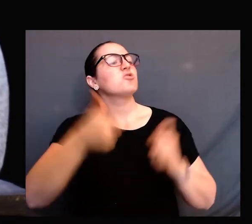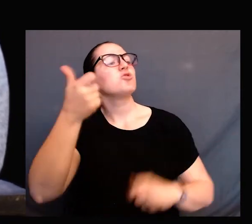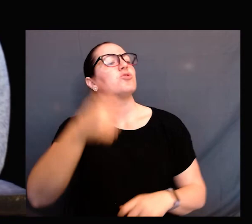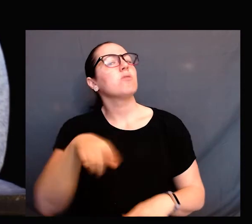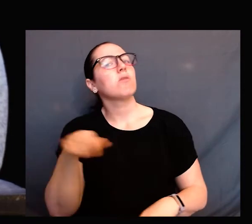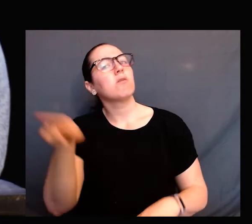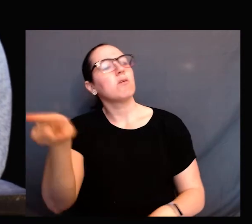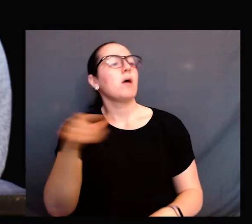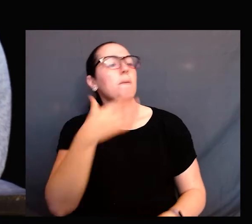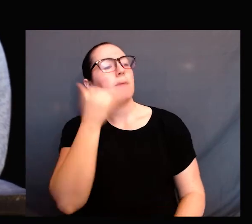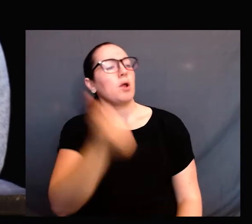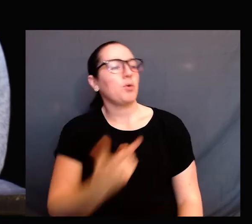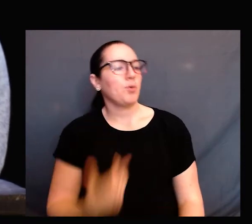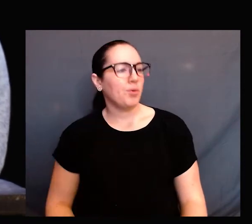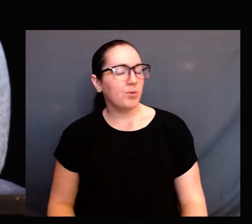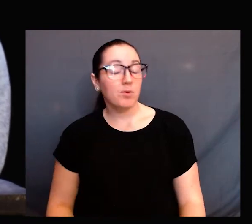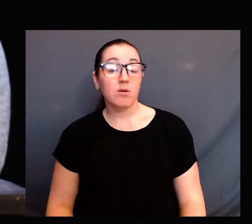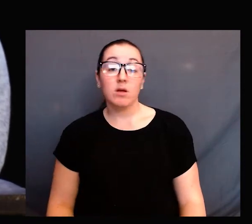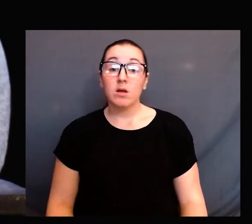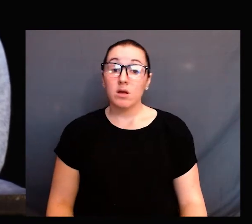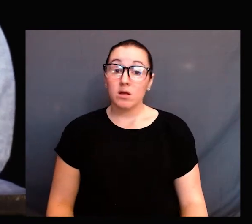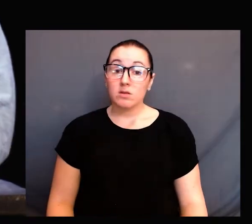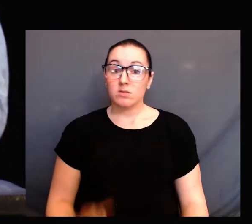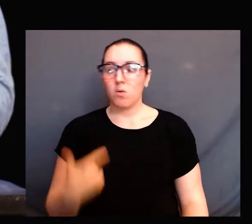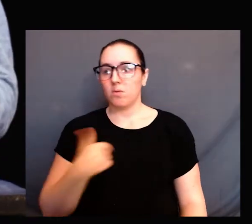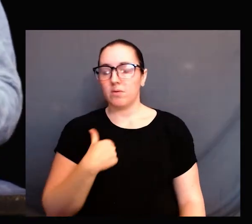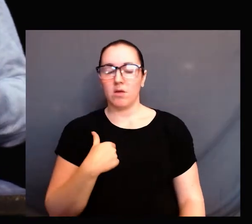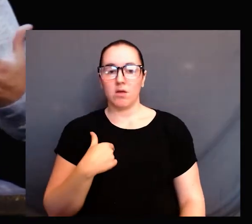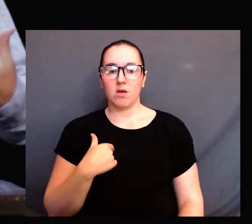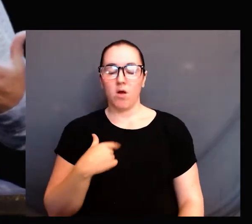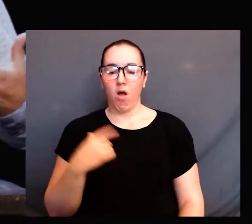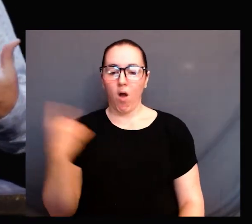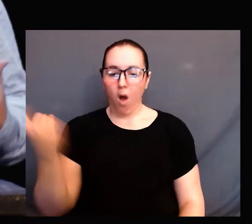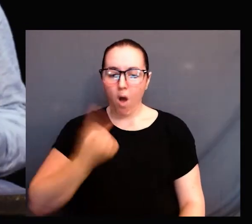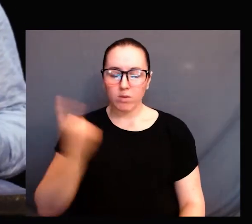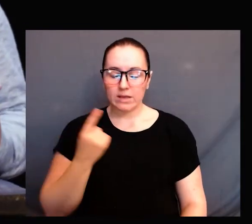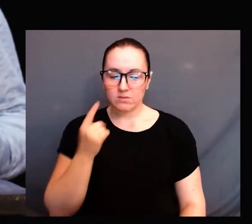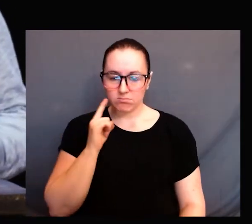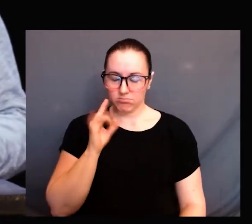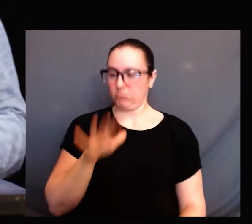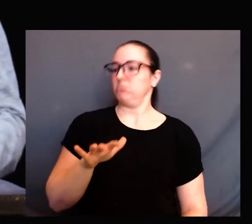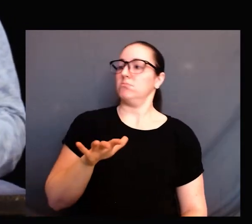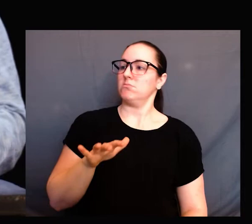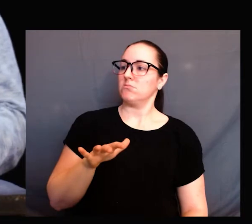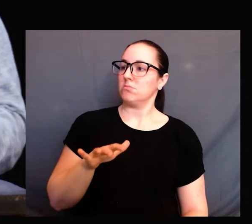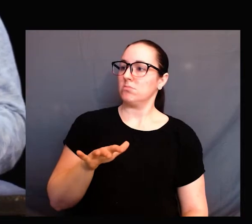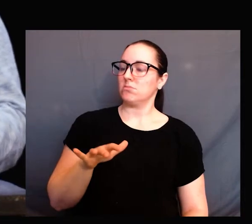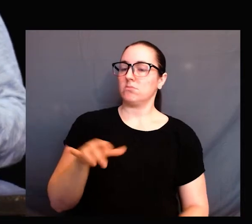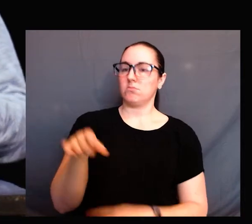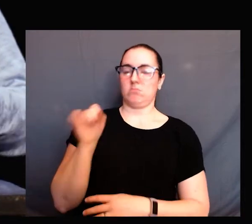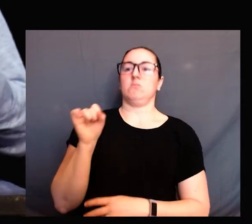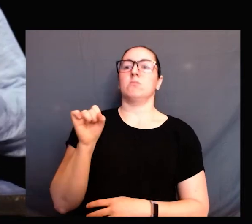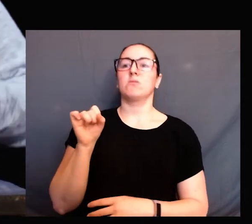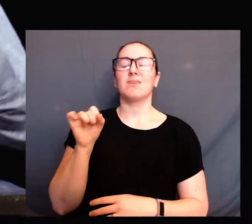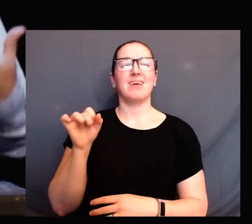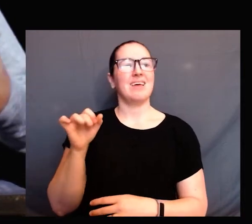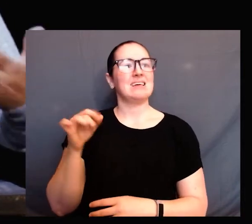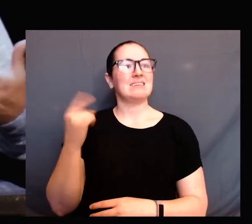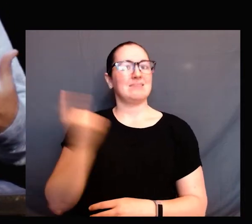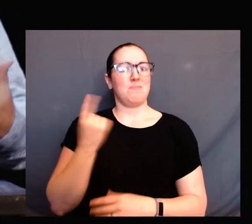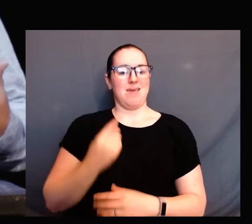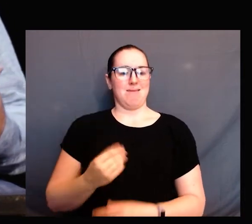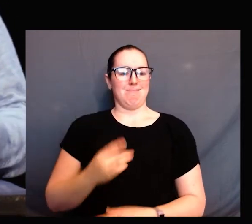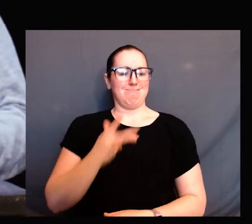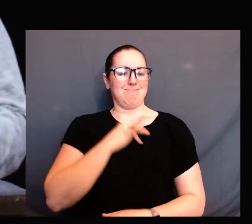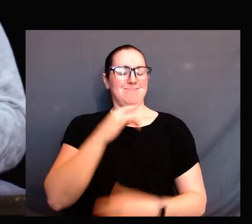way's faster. The other way's better. And so I'm always taken back by this. And of course, something